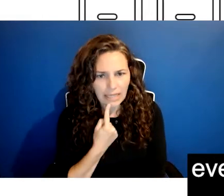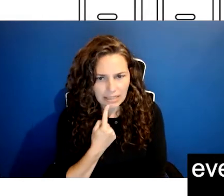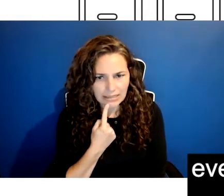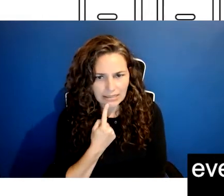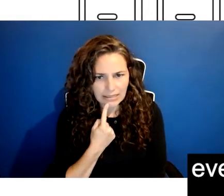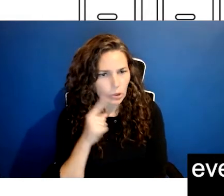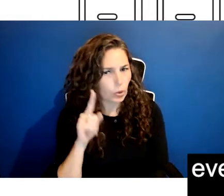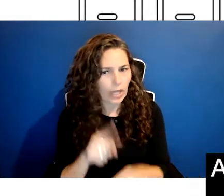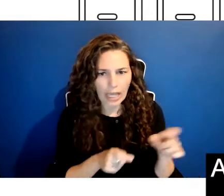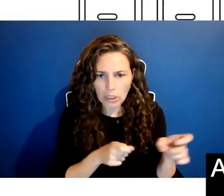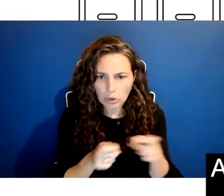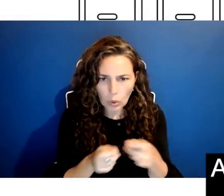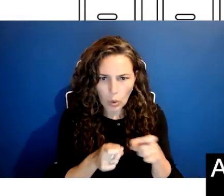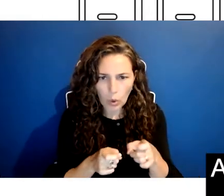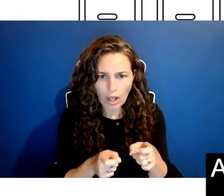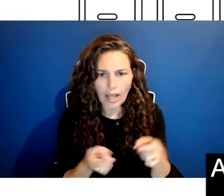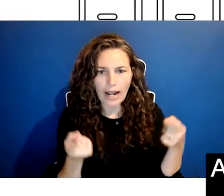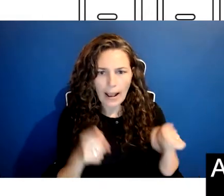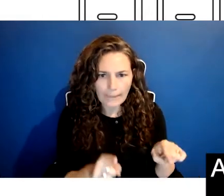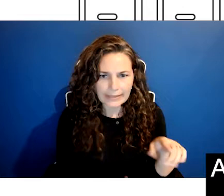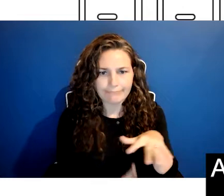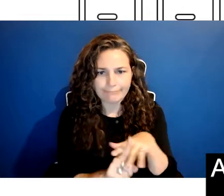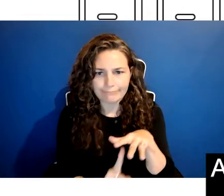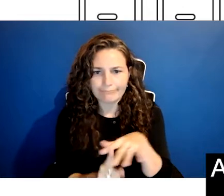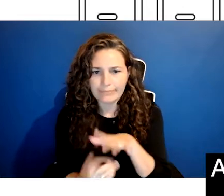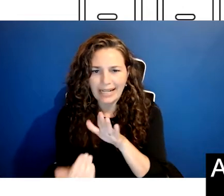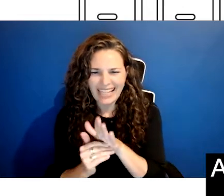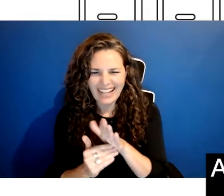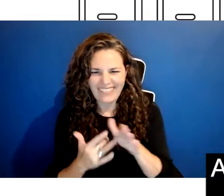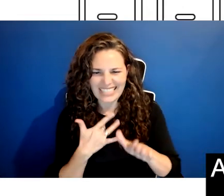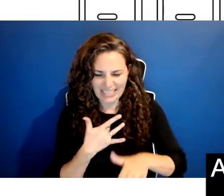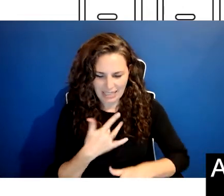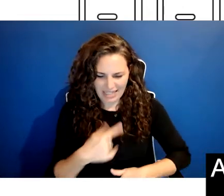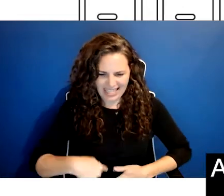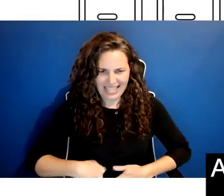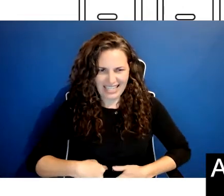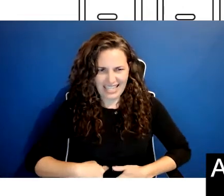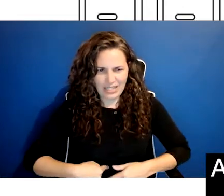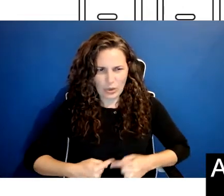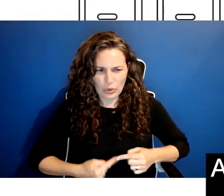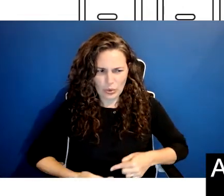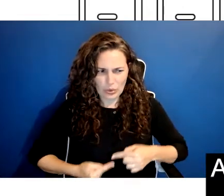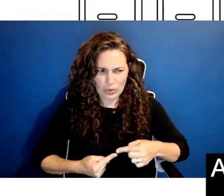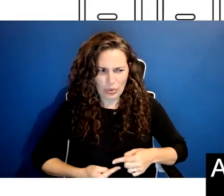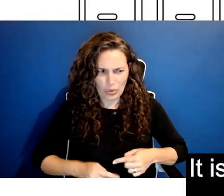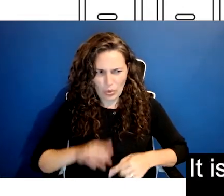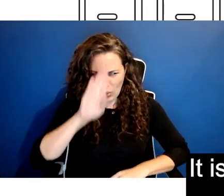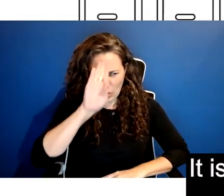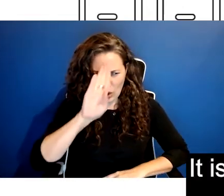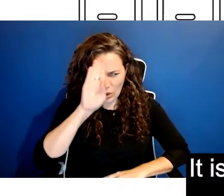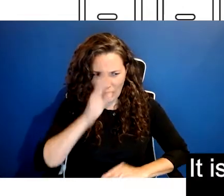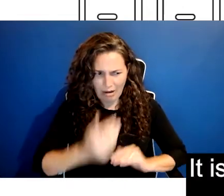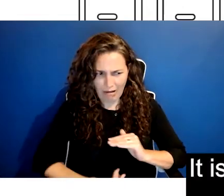happens often. Anxiety can feel like a pit in your stomach or a worry that won't go away.